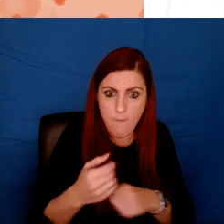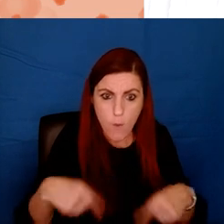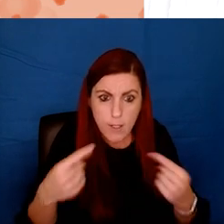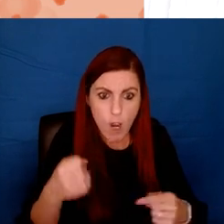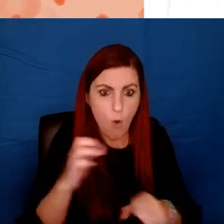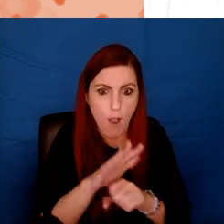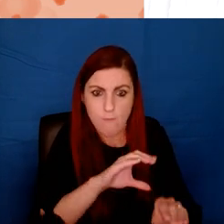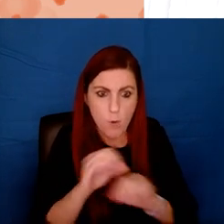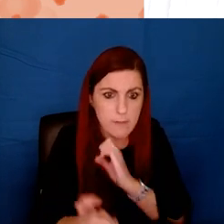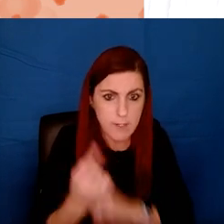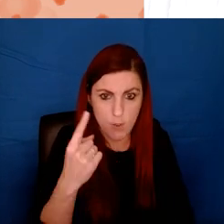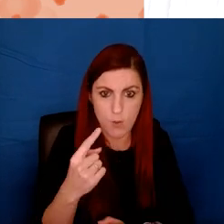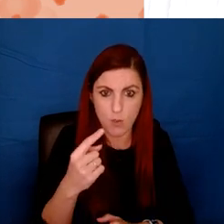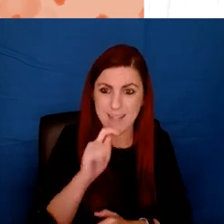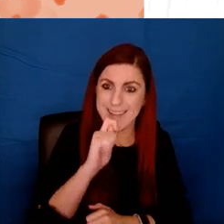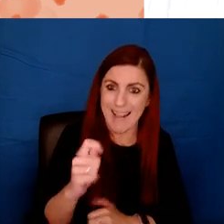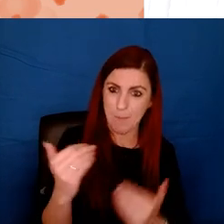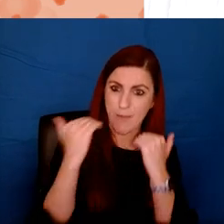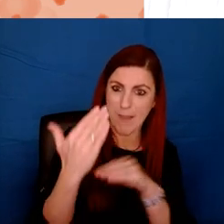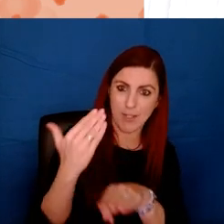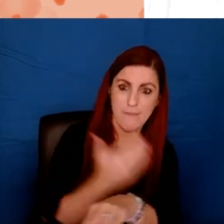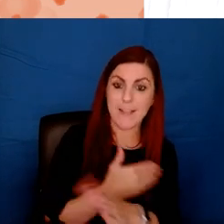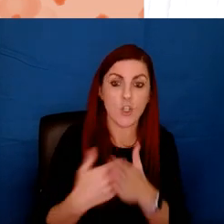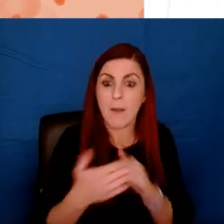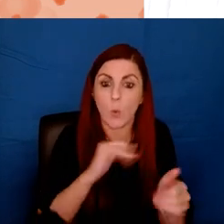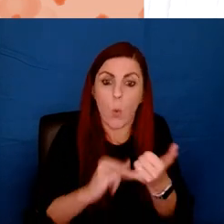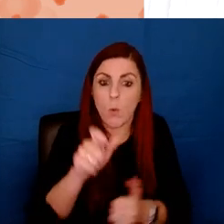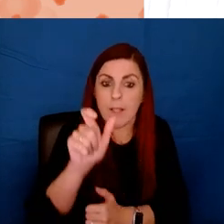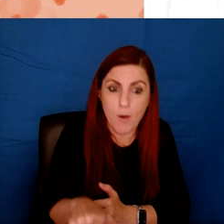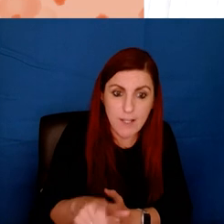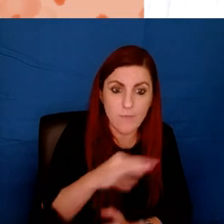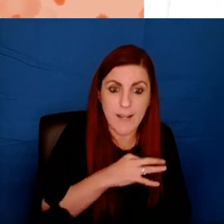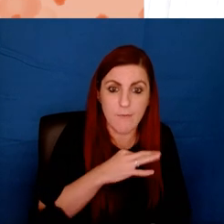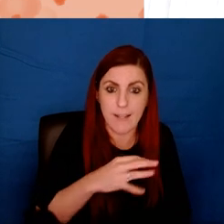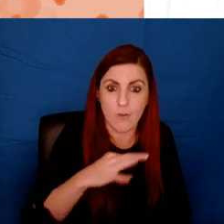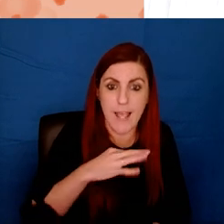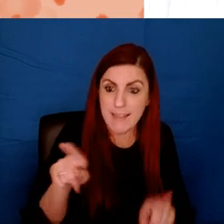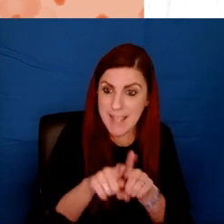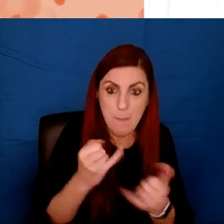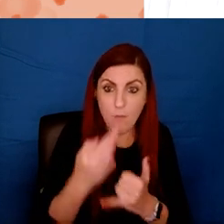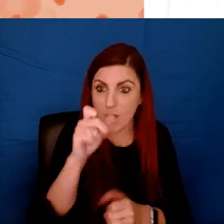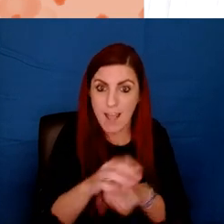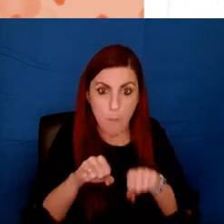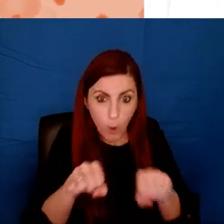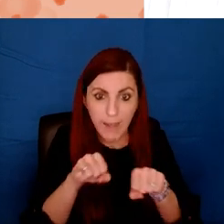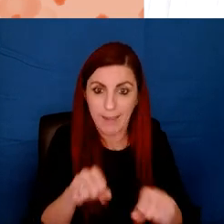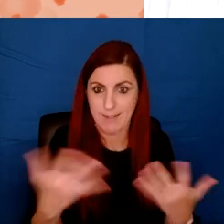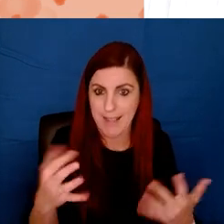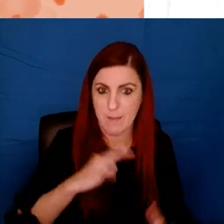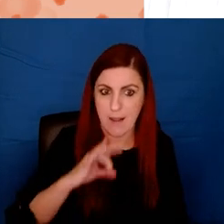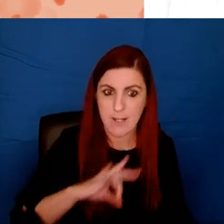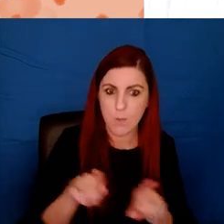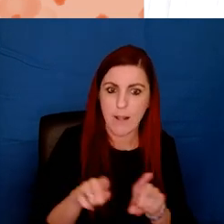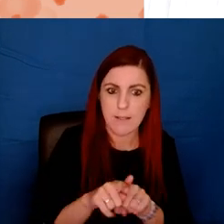mobility, and they might have different assistive devices. They may have a buggy with them on the day, and that's going to benefit them as well. So